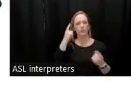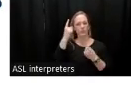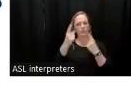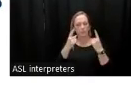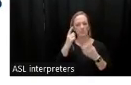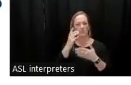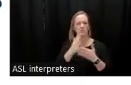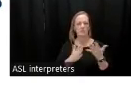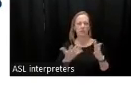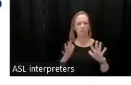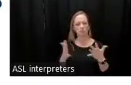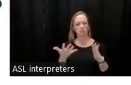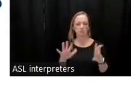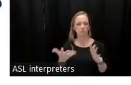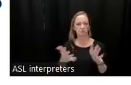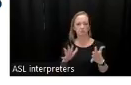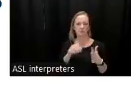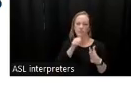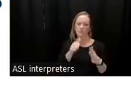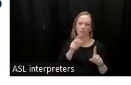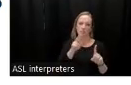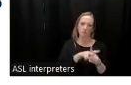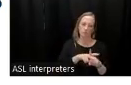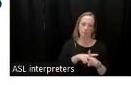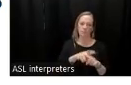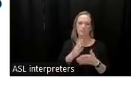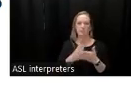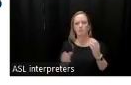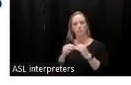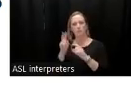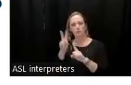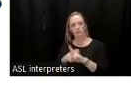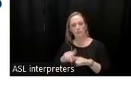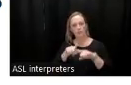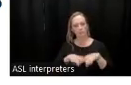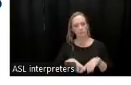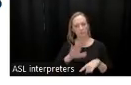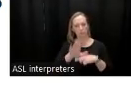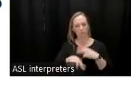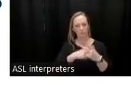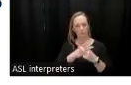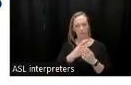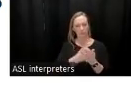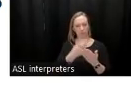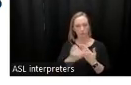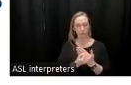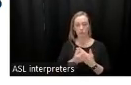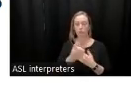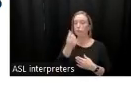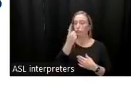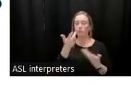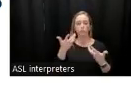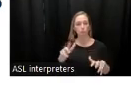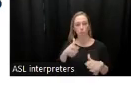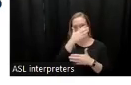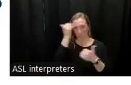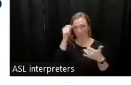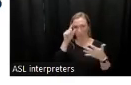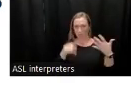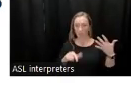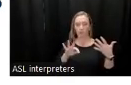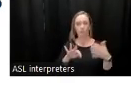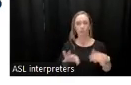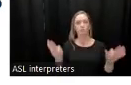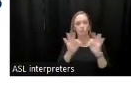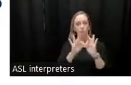more or less relevant depending on what type of project you're doing, but these are things that you don't want to overlook if they are critical to the project.